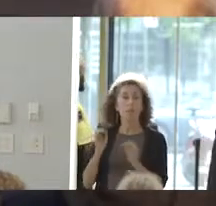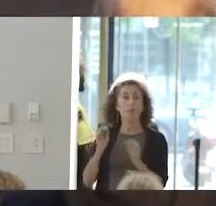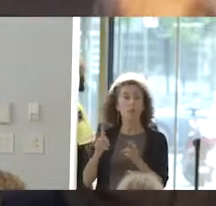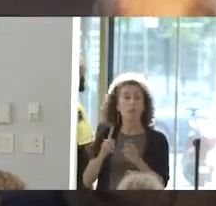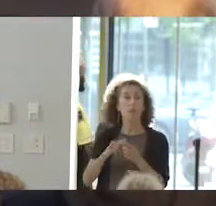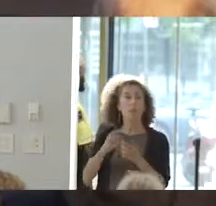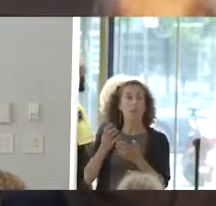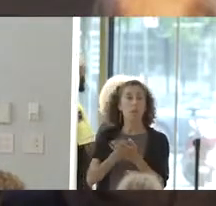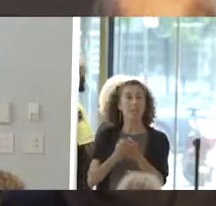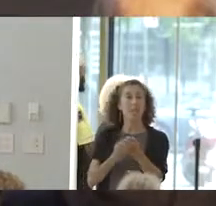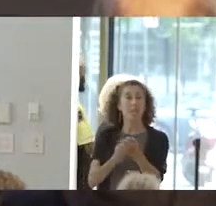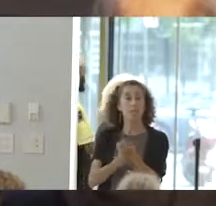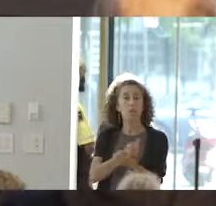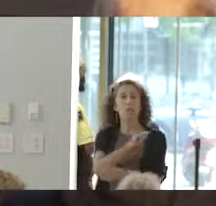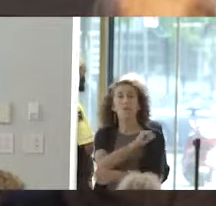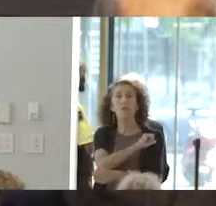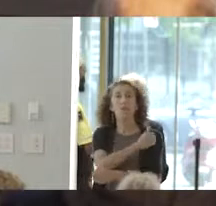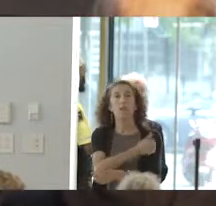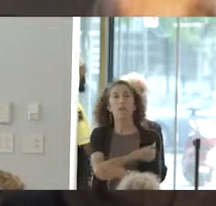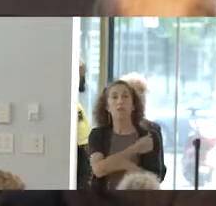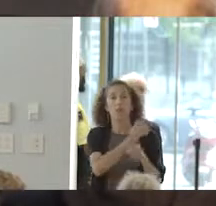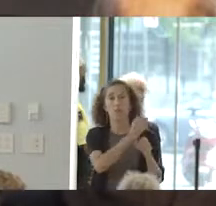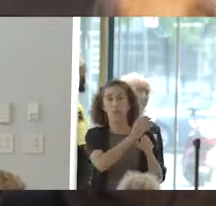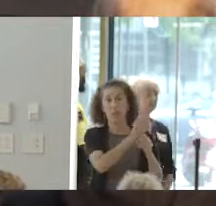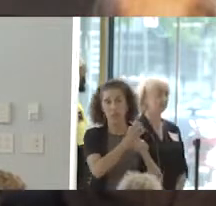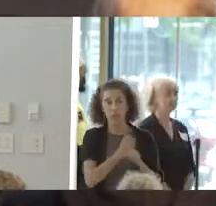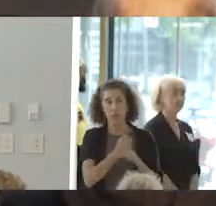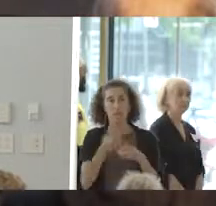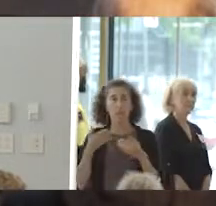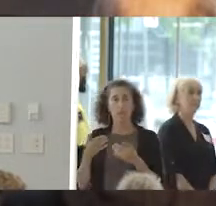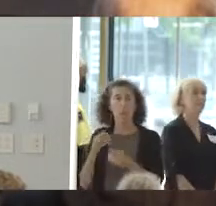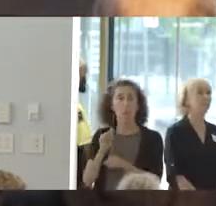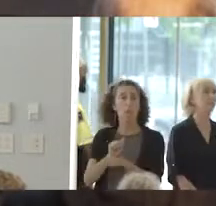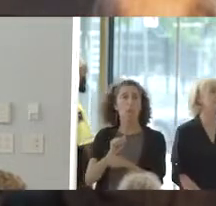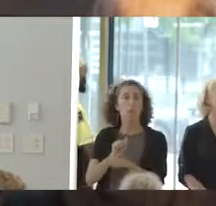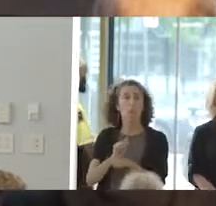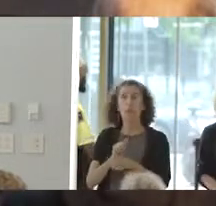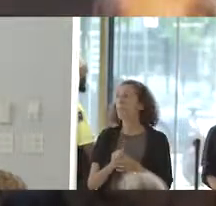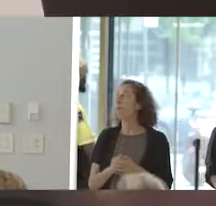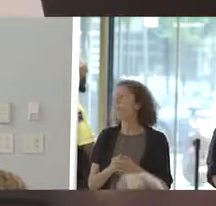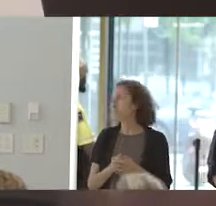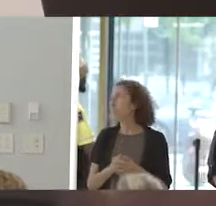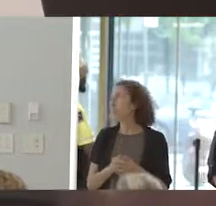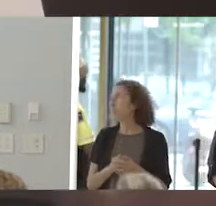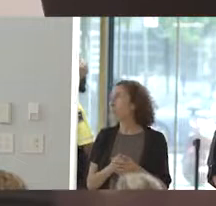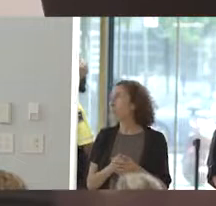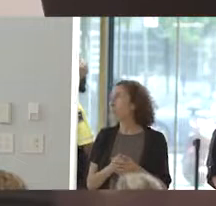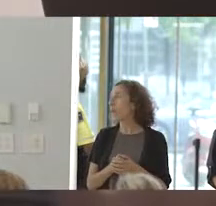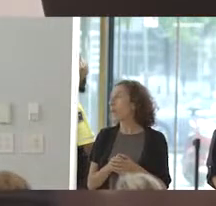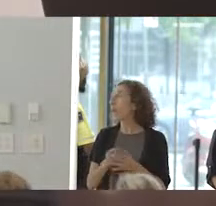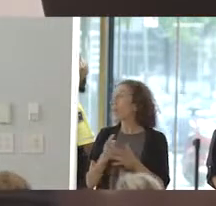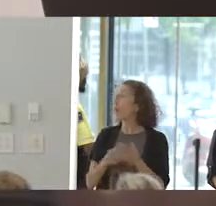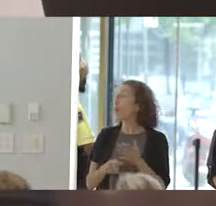the authorization that they received. And what it has done is allowed a